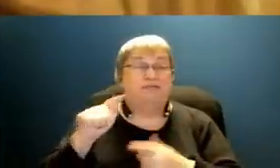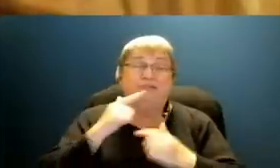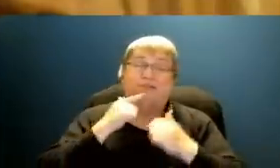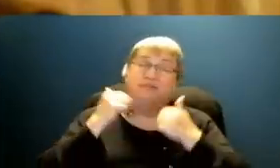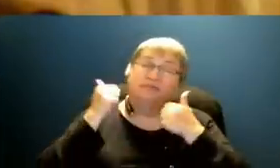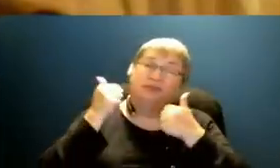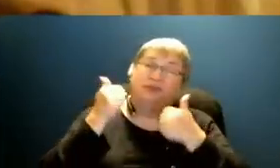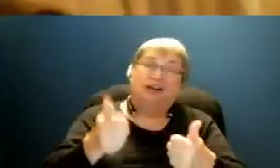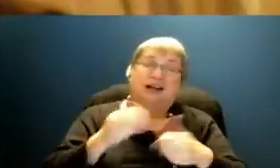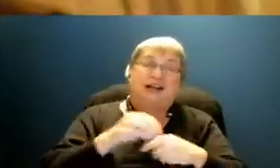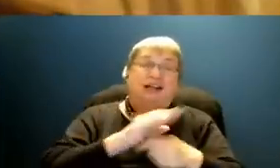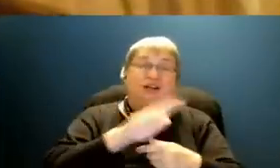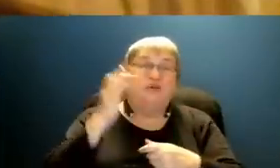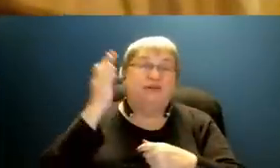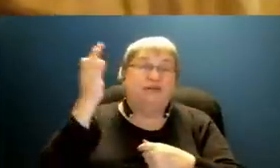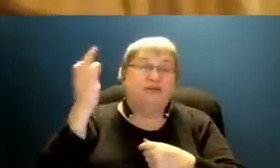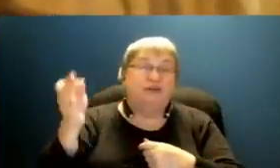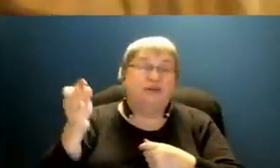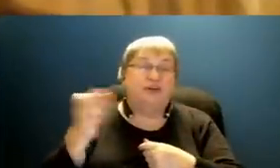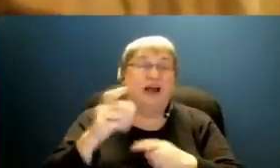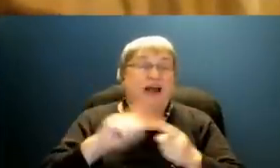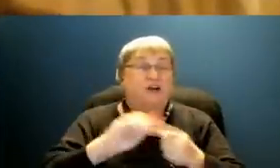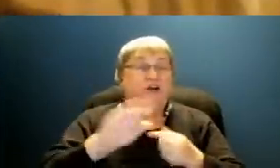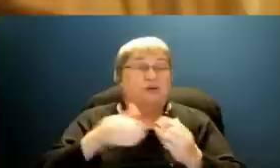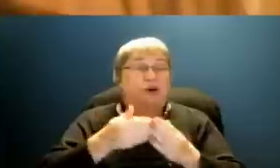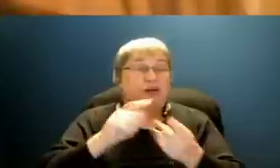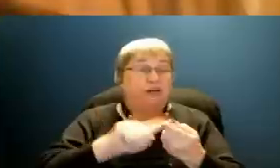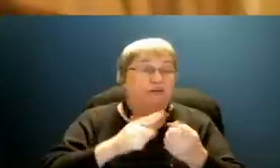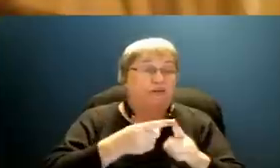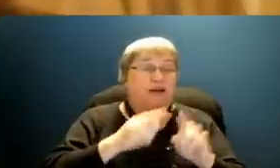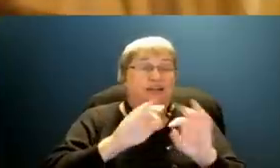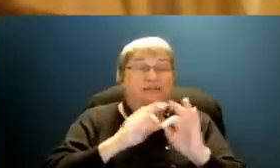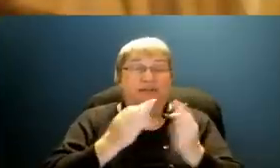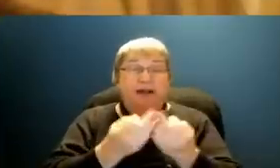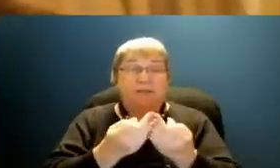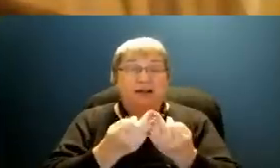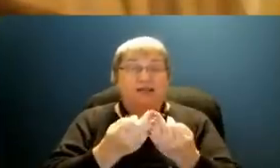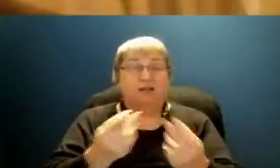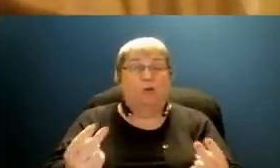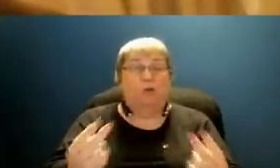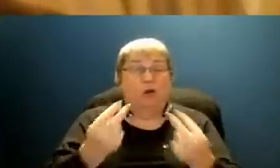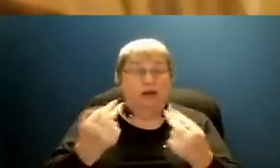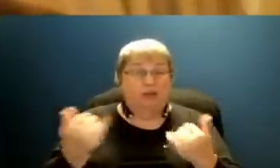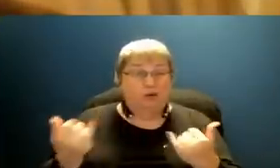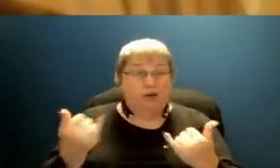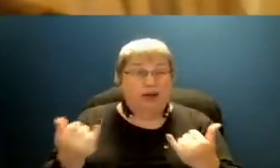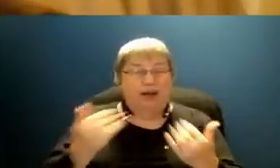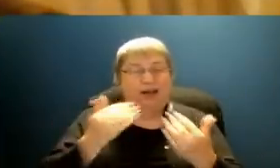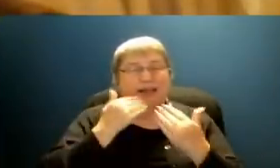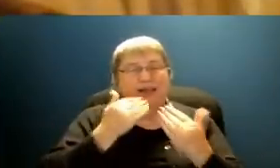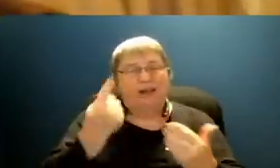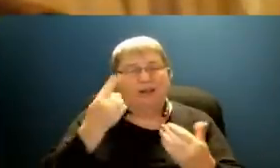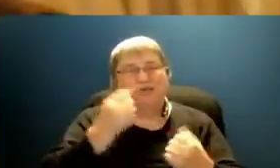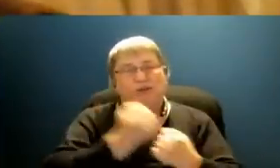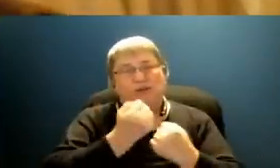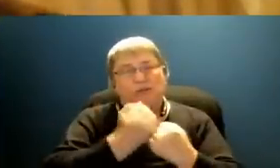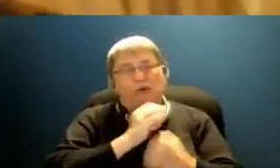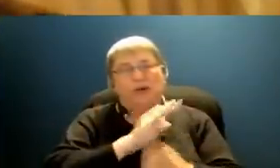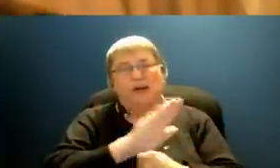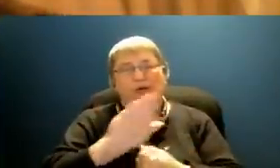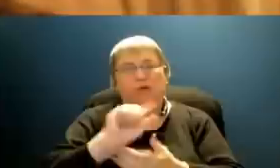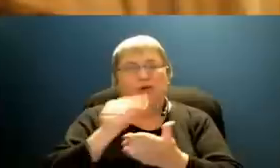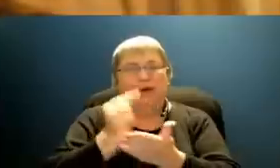in your future endeavors. And to all the friends and family members watching today, thank you so much for supporting your